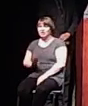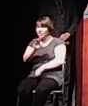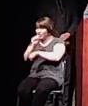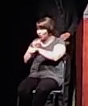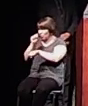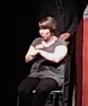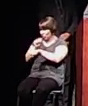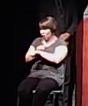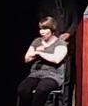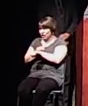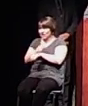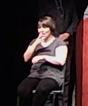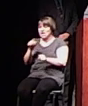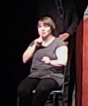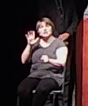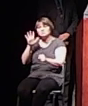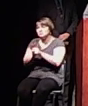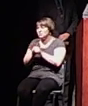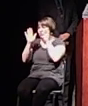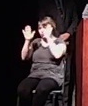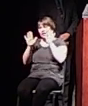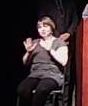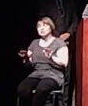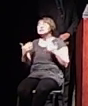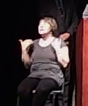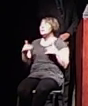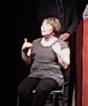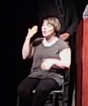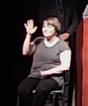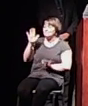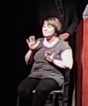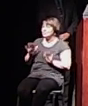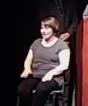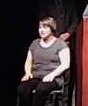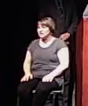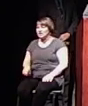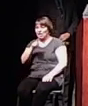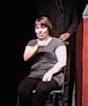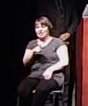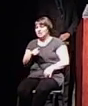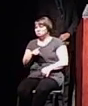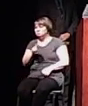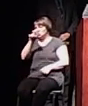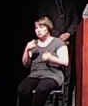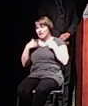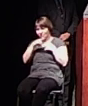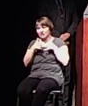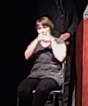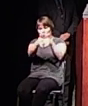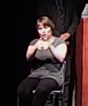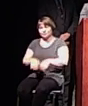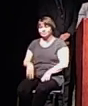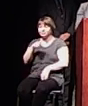work ethic and commitment to excellence are exemplary and worthy of the recognition acknowledged by this award.